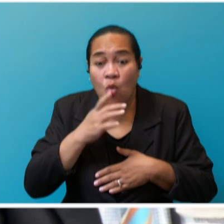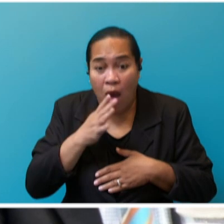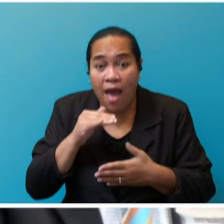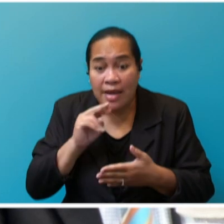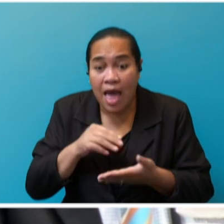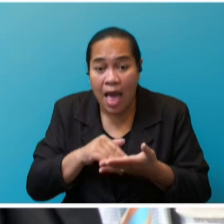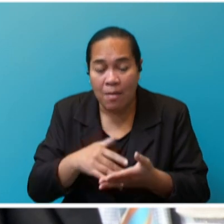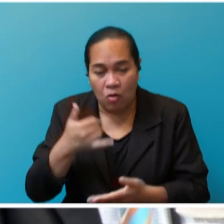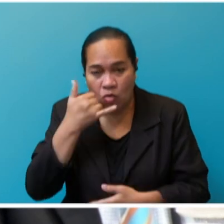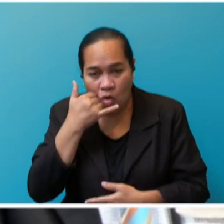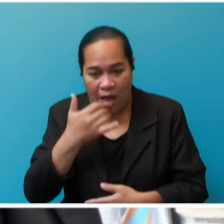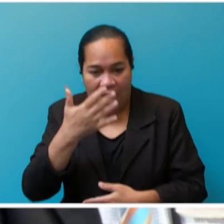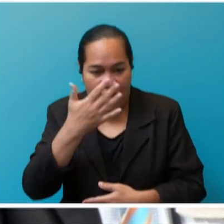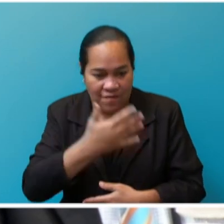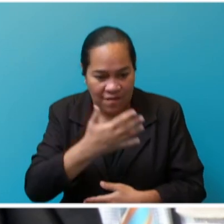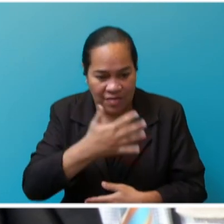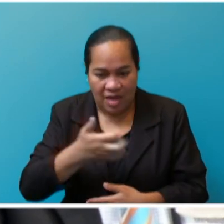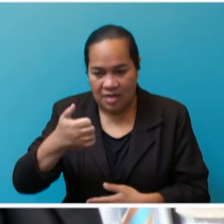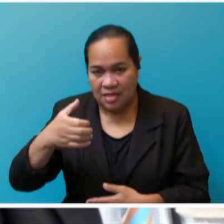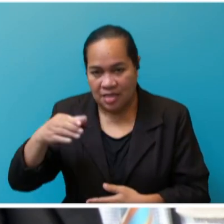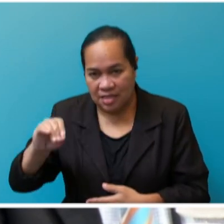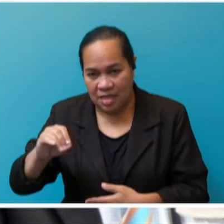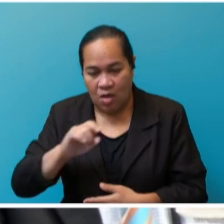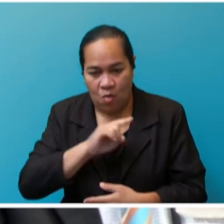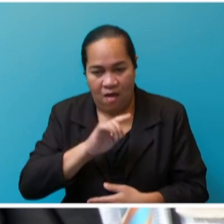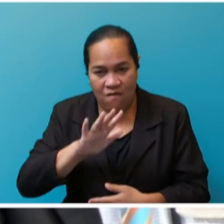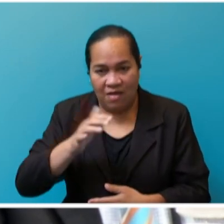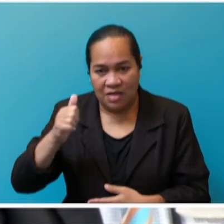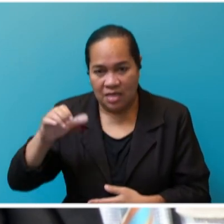number 1560, and you're not alone in your suffering.